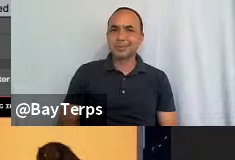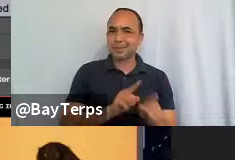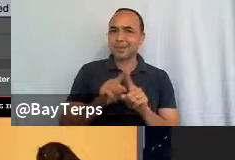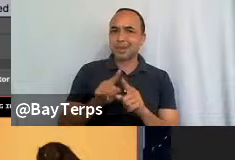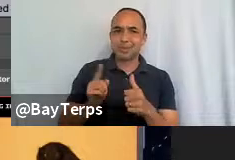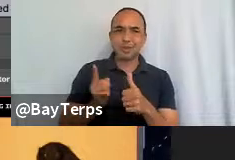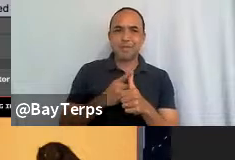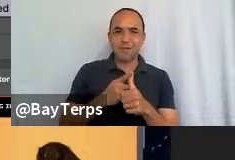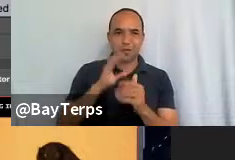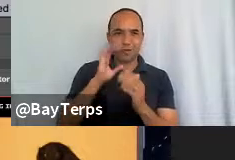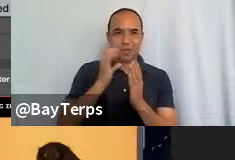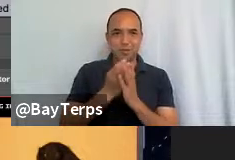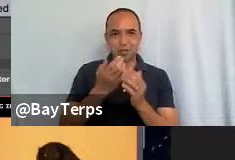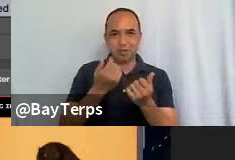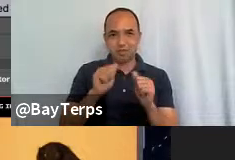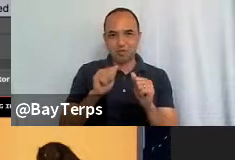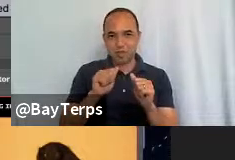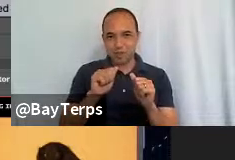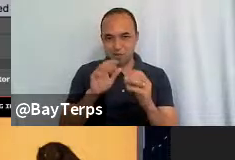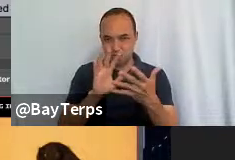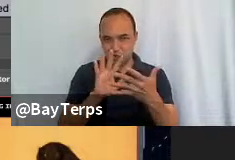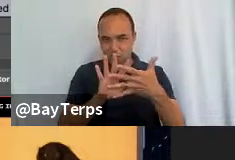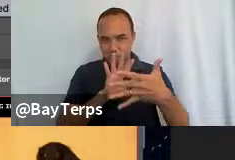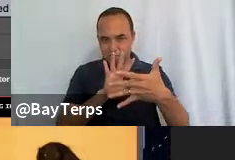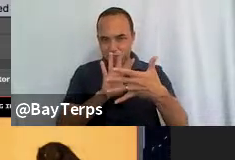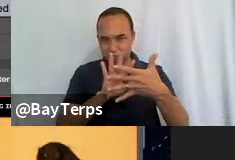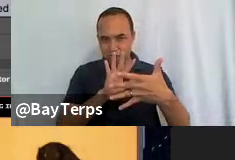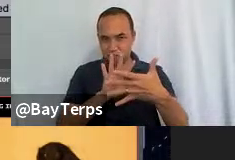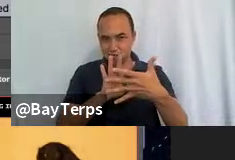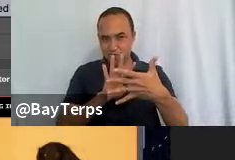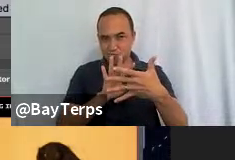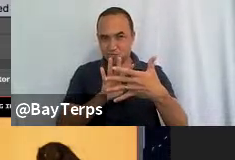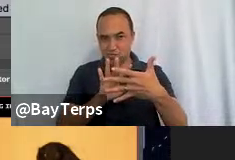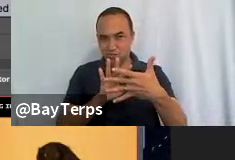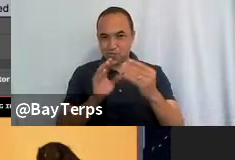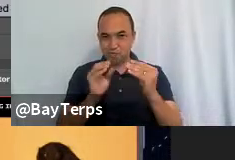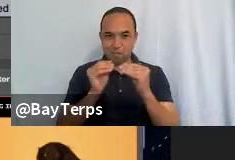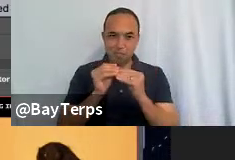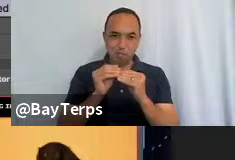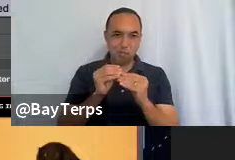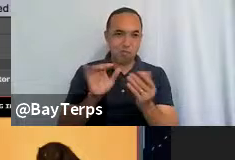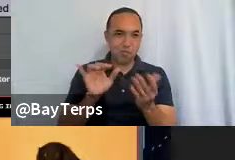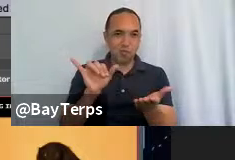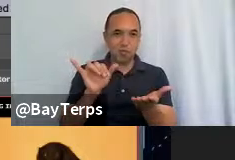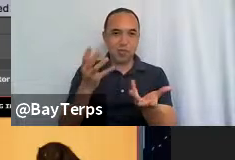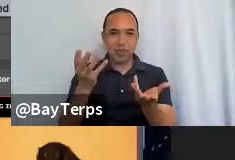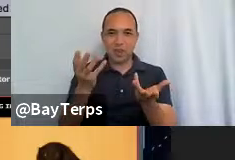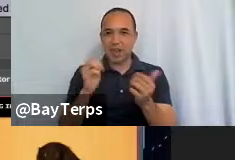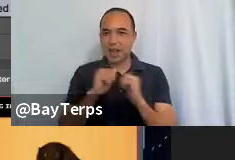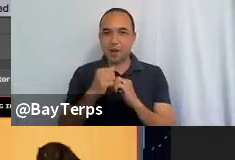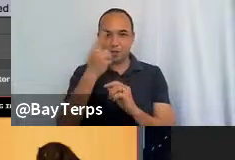get her to be a little bit more like what she looks like in real life.